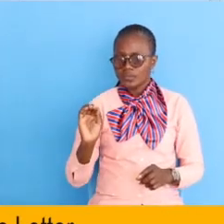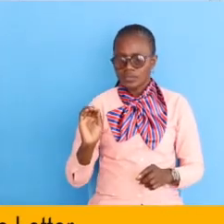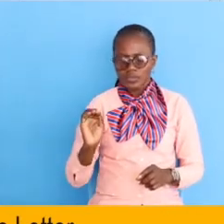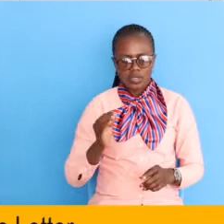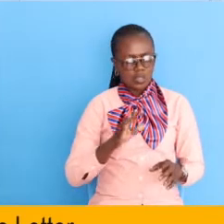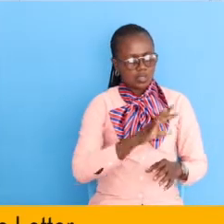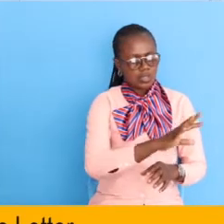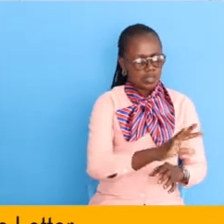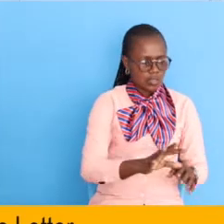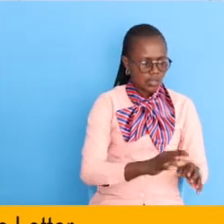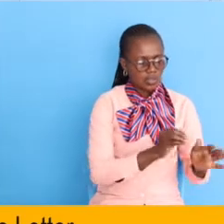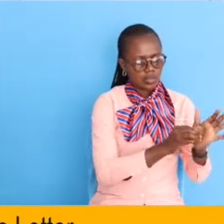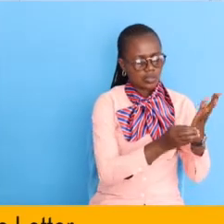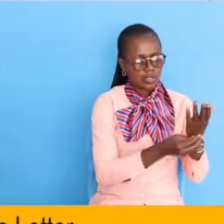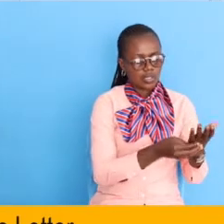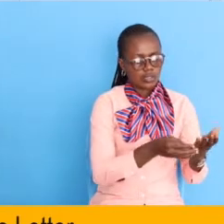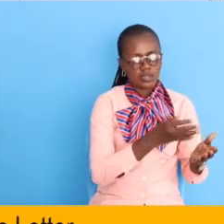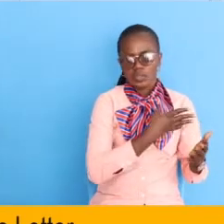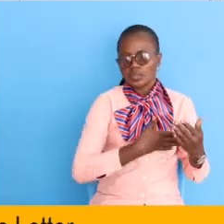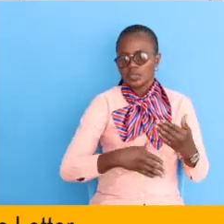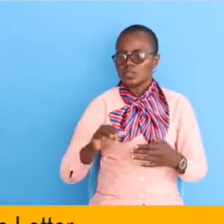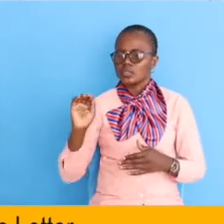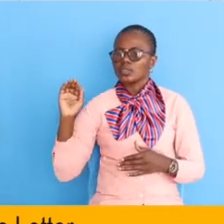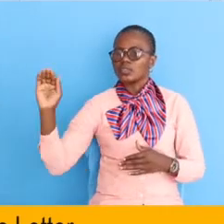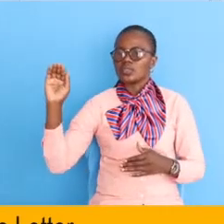expect to meet? And more and all such things like.